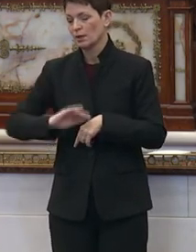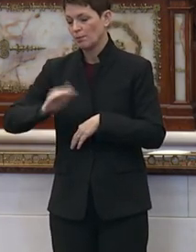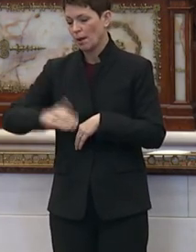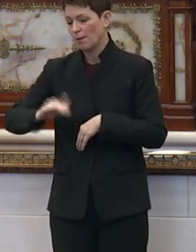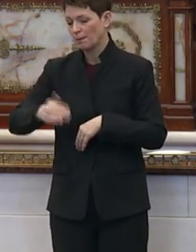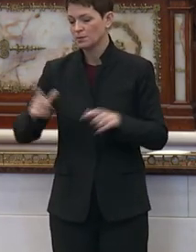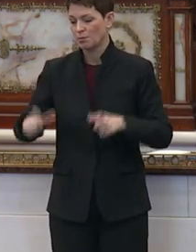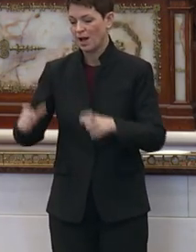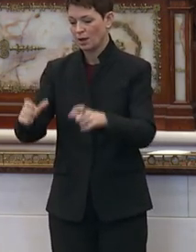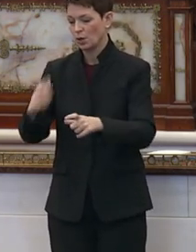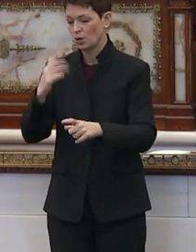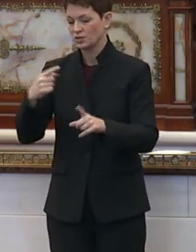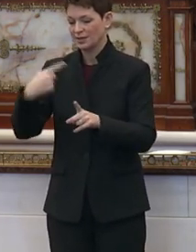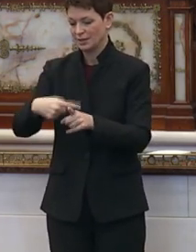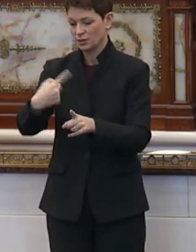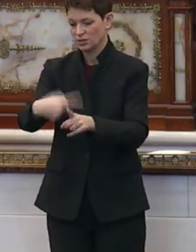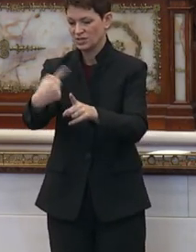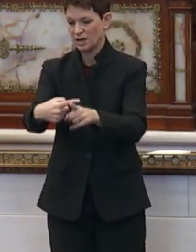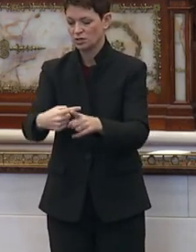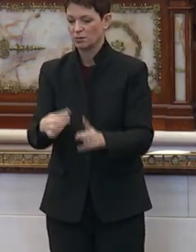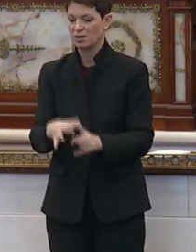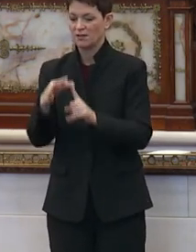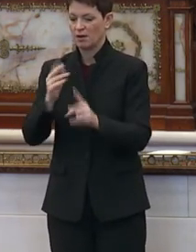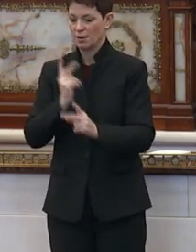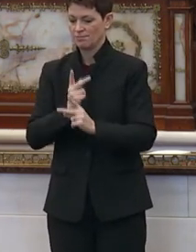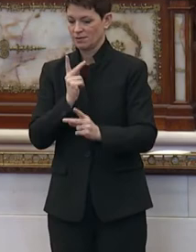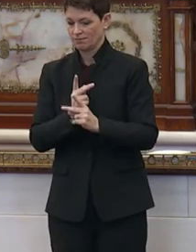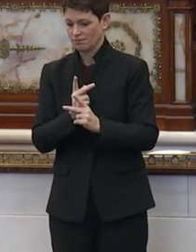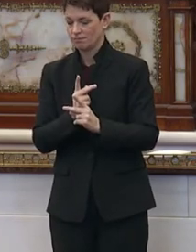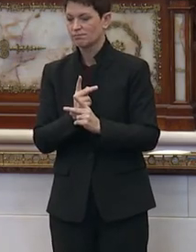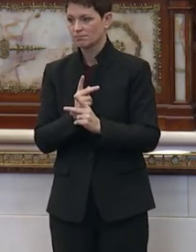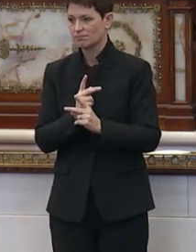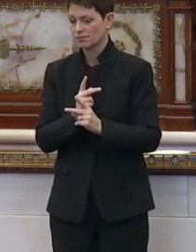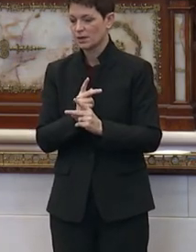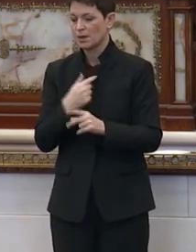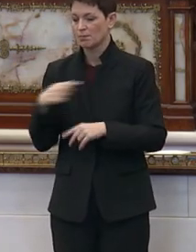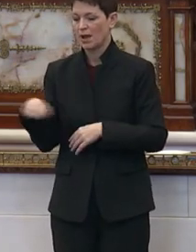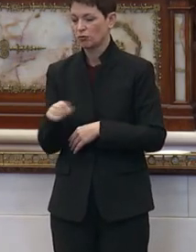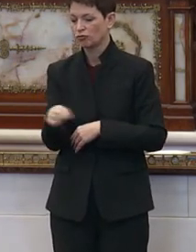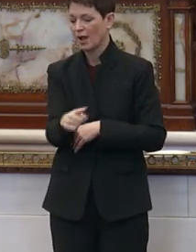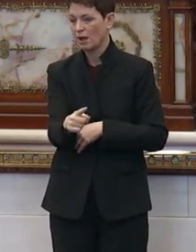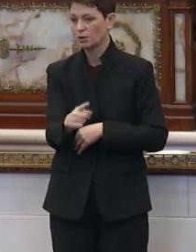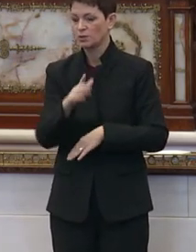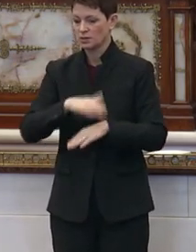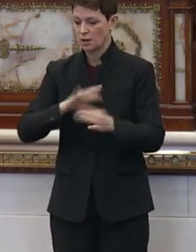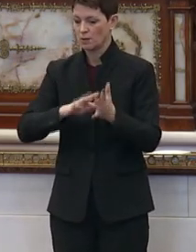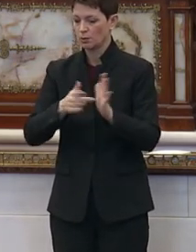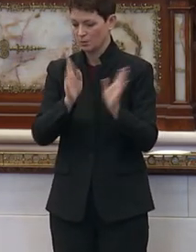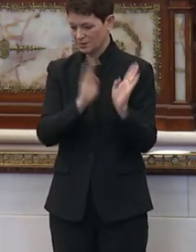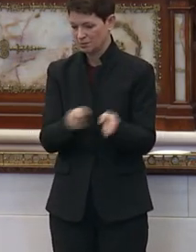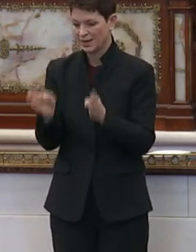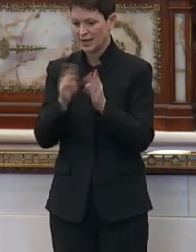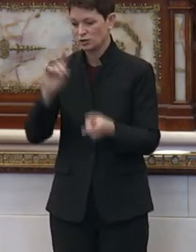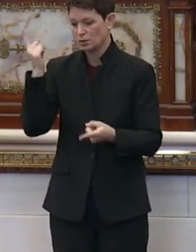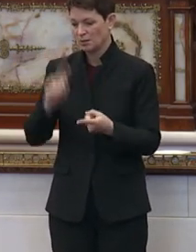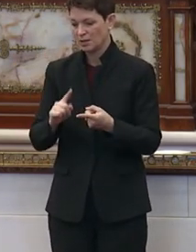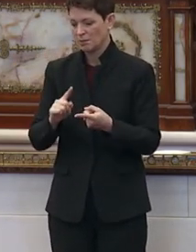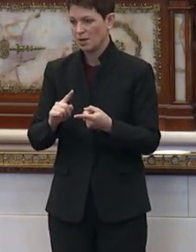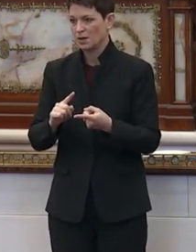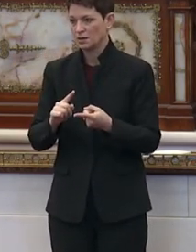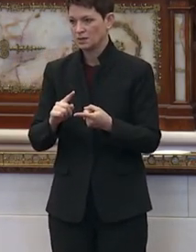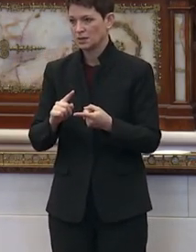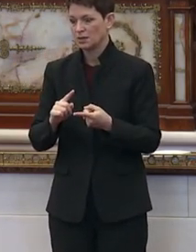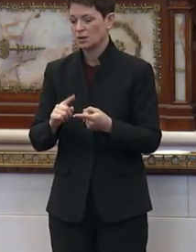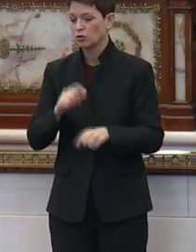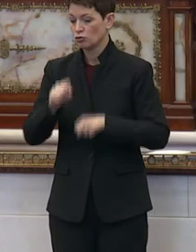and potholes were, which intersections to be especially cautious through, and my route was intentionally planned to minimize the amount of riding